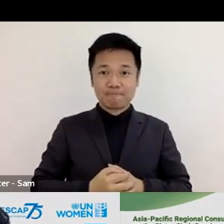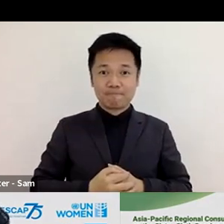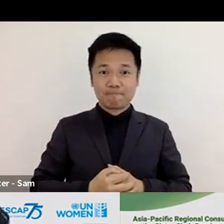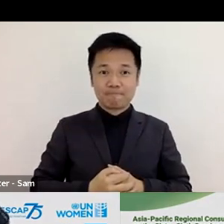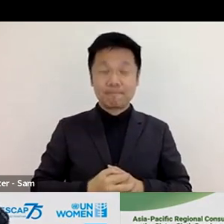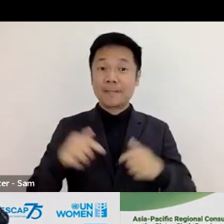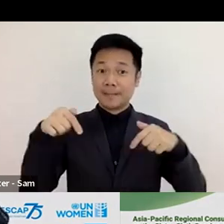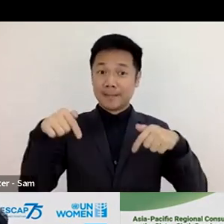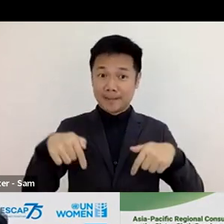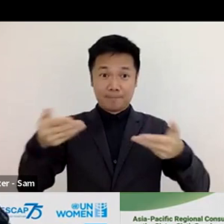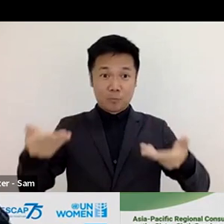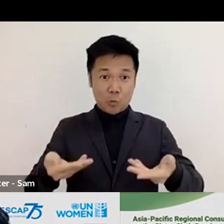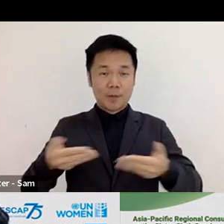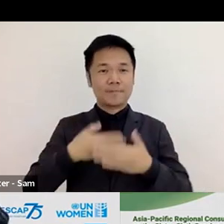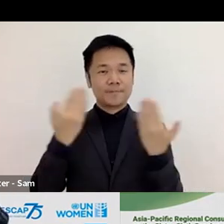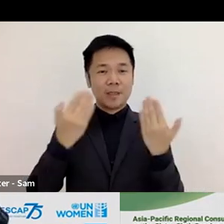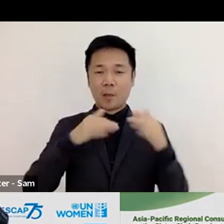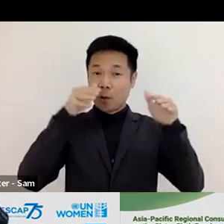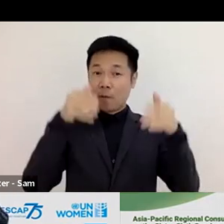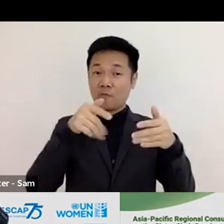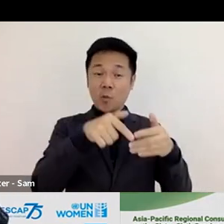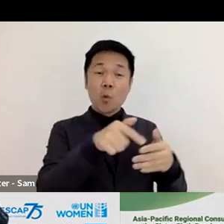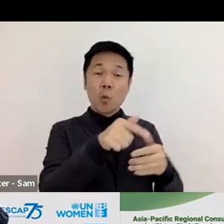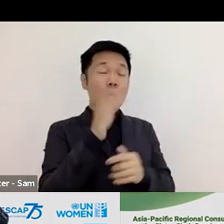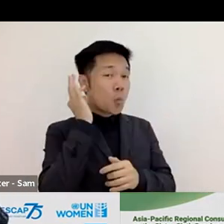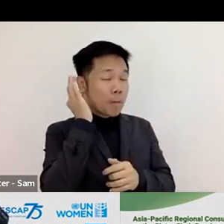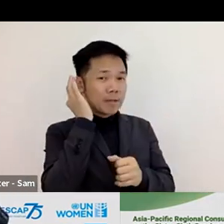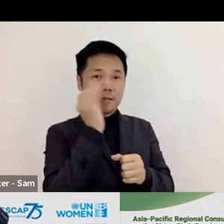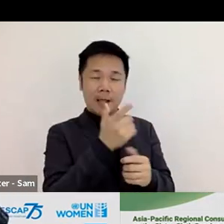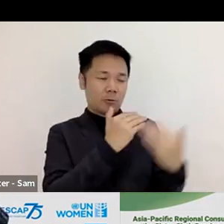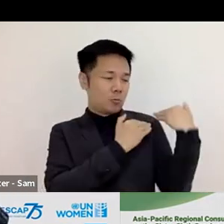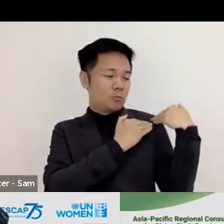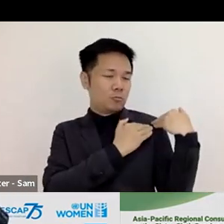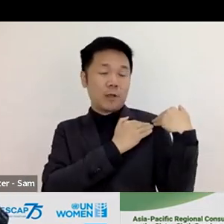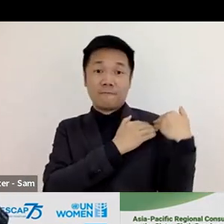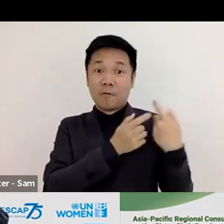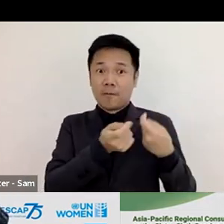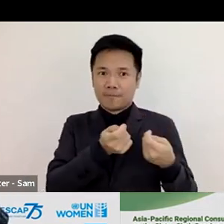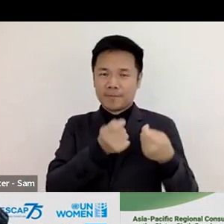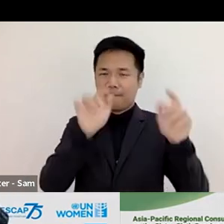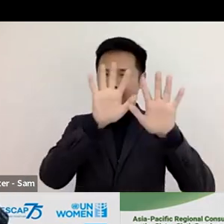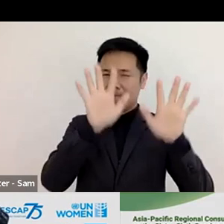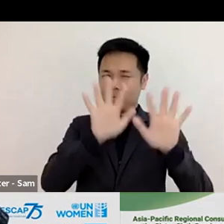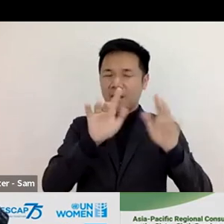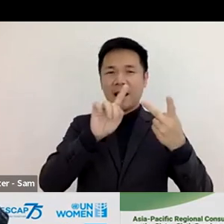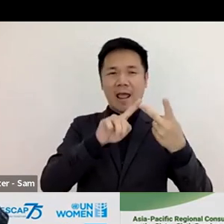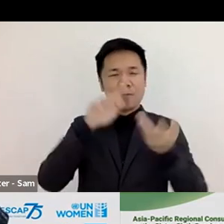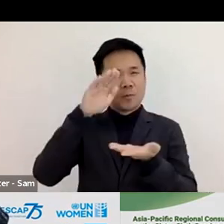on women as actors of climate change, environment management, and disaster risk